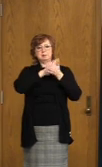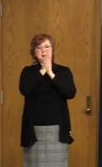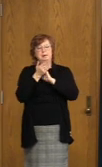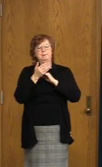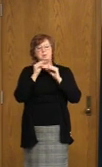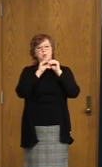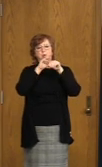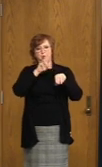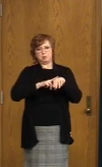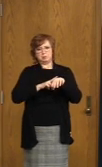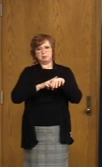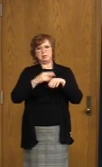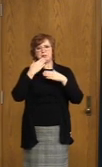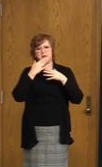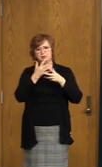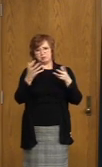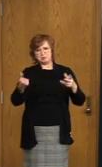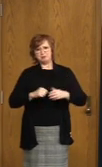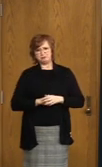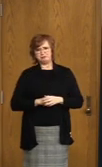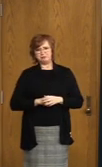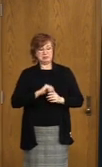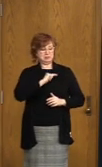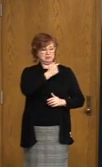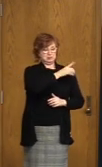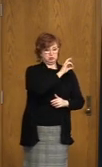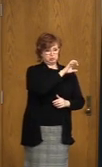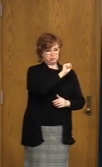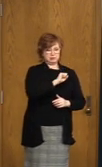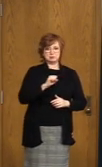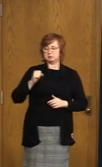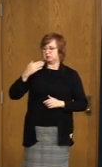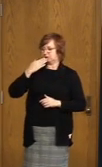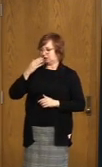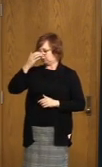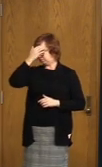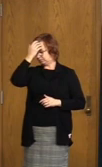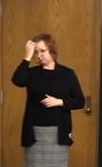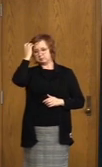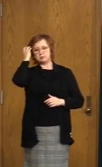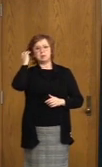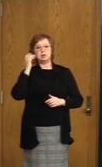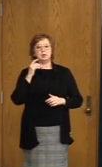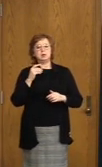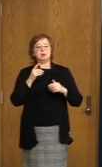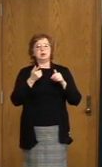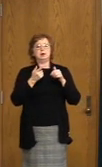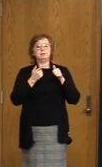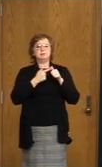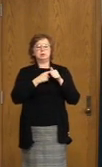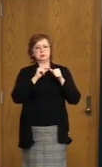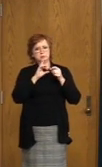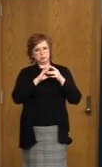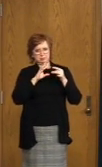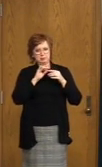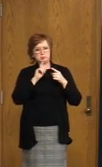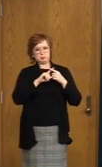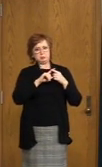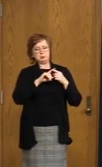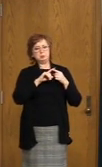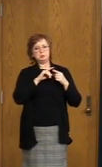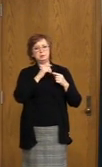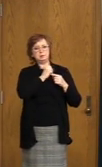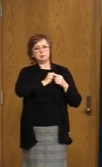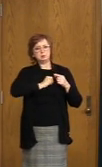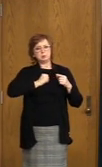Shahab. Thank you, Premier. So, first of all, I'll also start by offering my condolences to those who have passed away since last